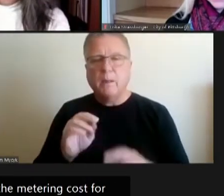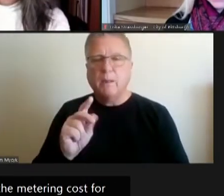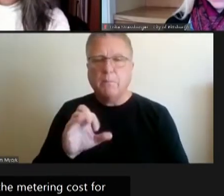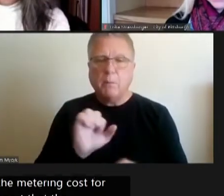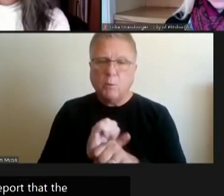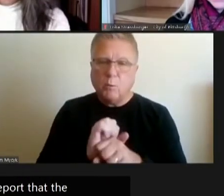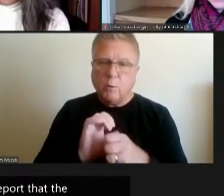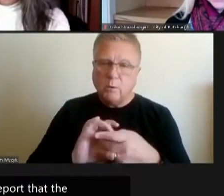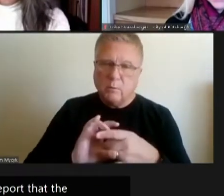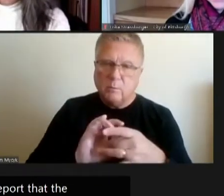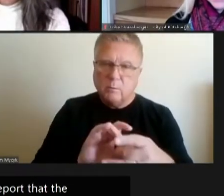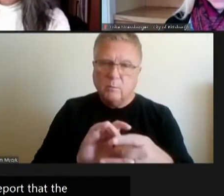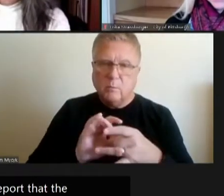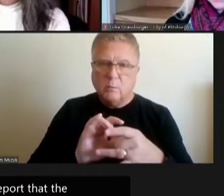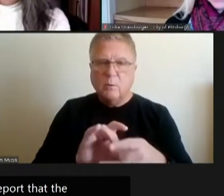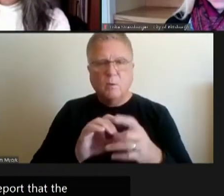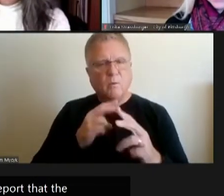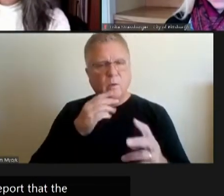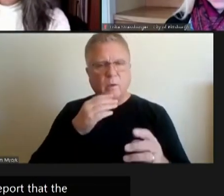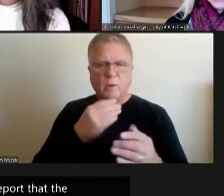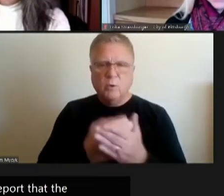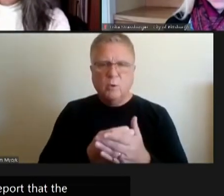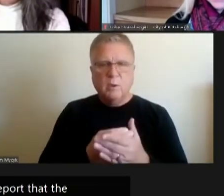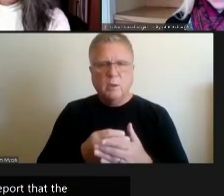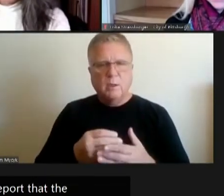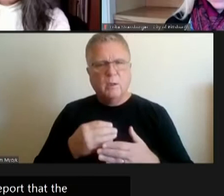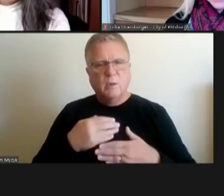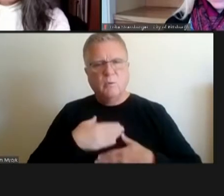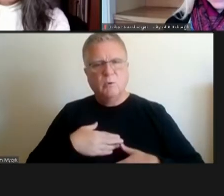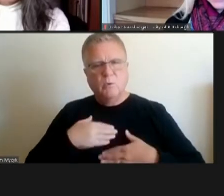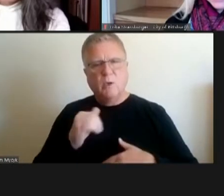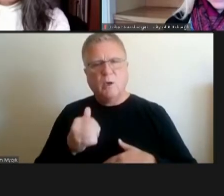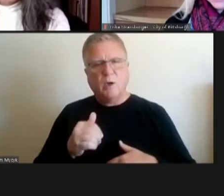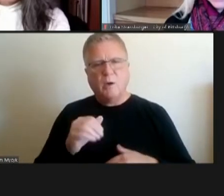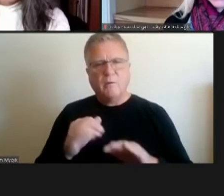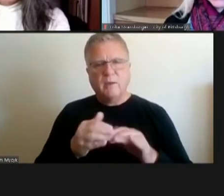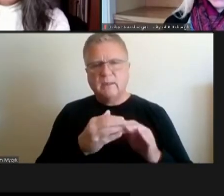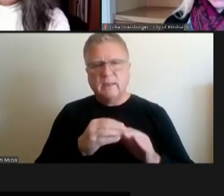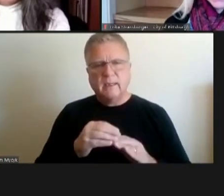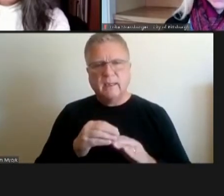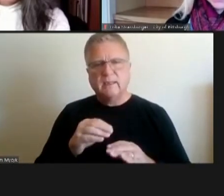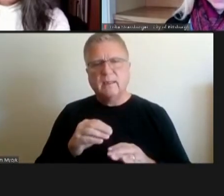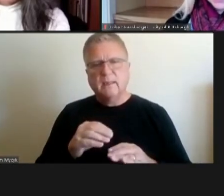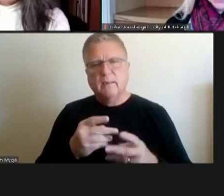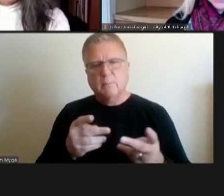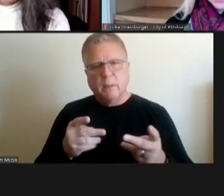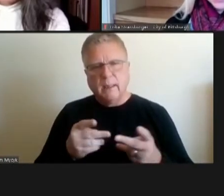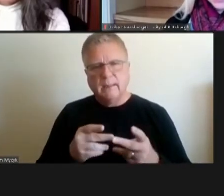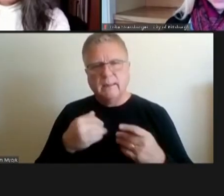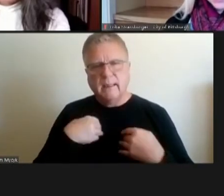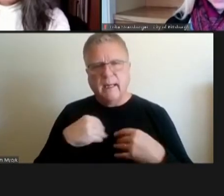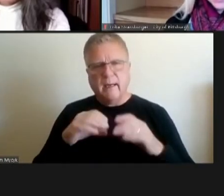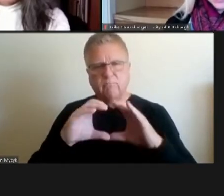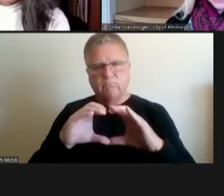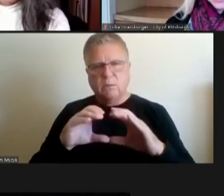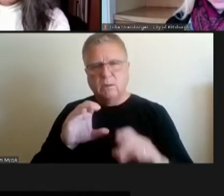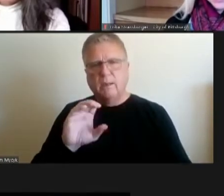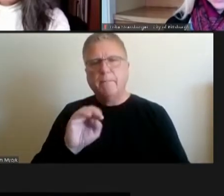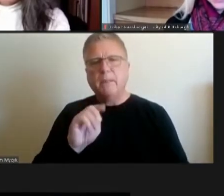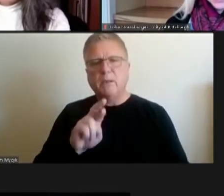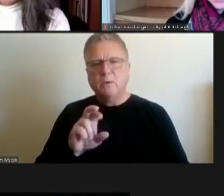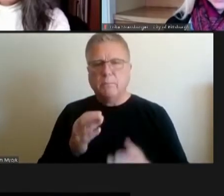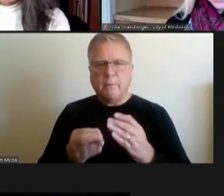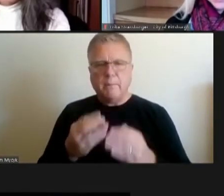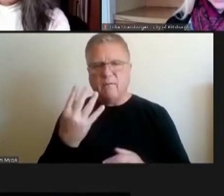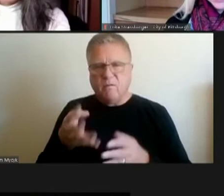our folks to ensure that all of the city's facilities have been metered. I think we have maybe four left that we need a contractor